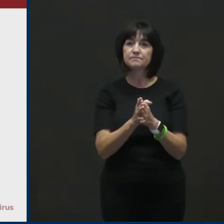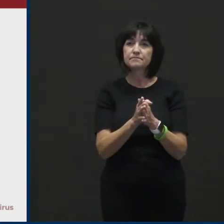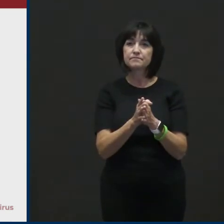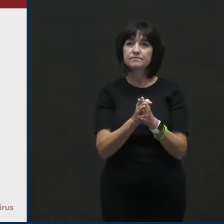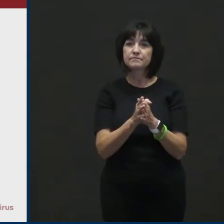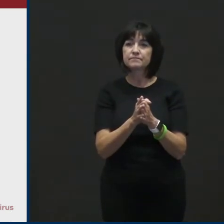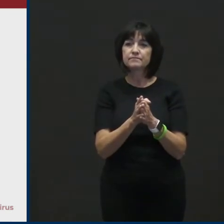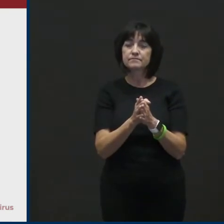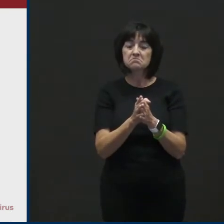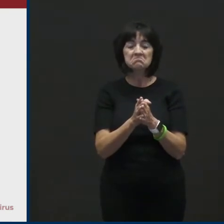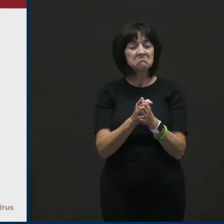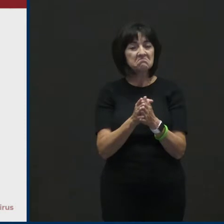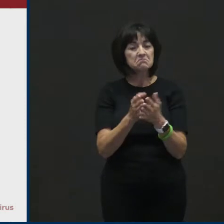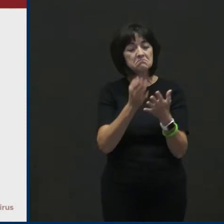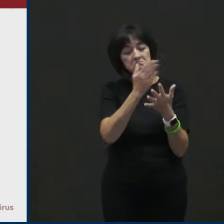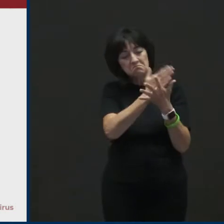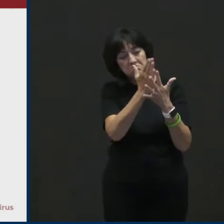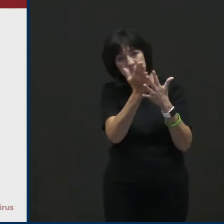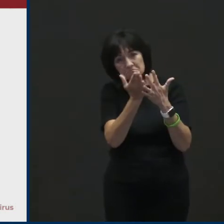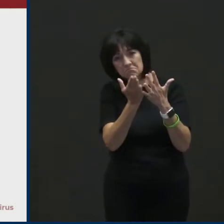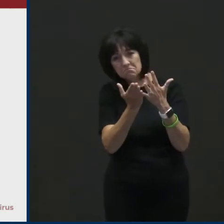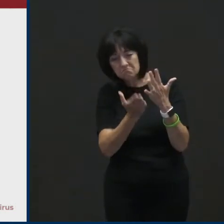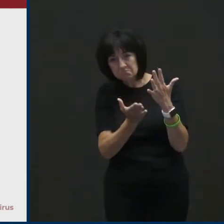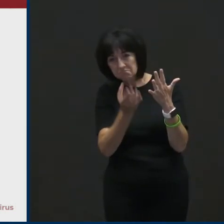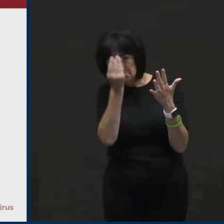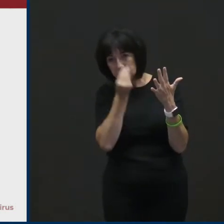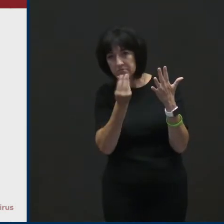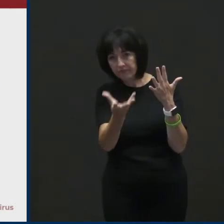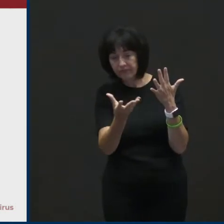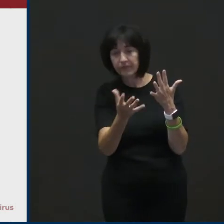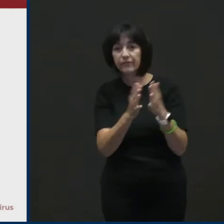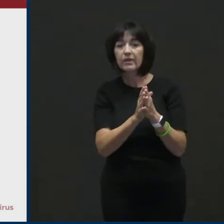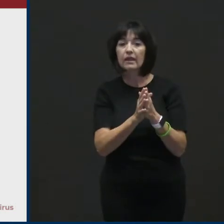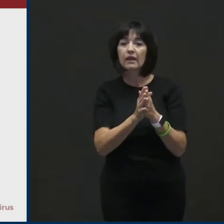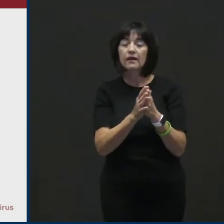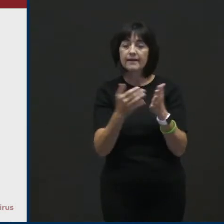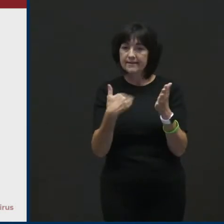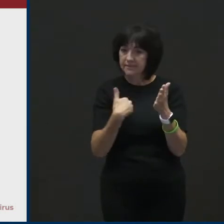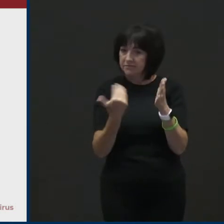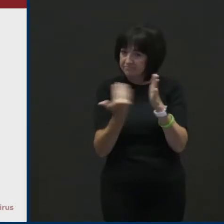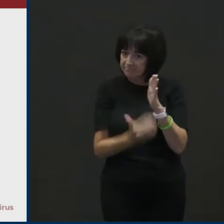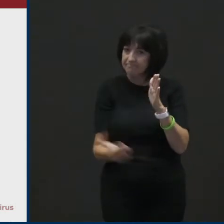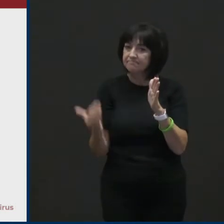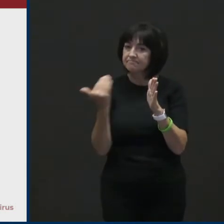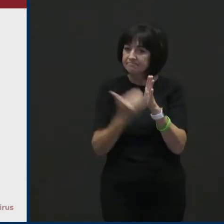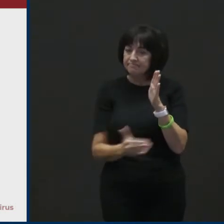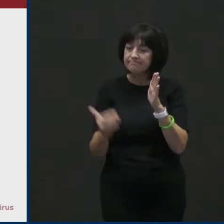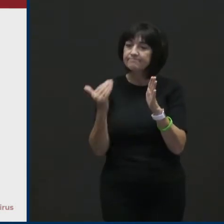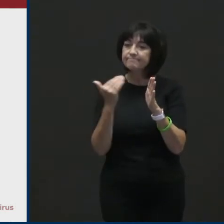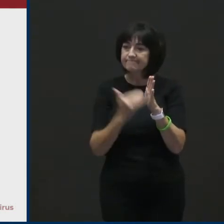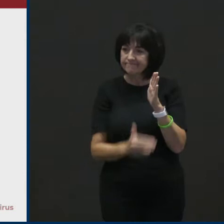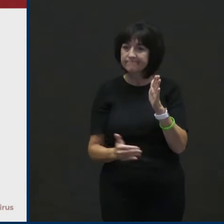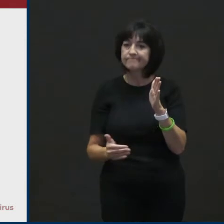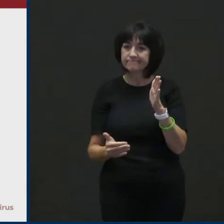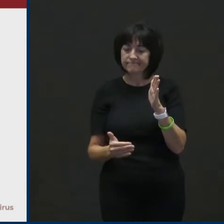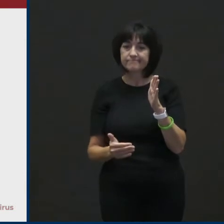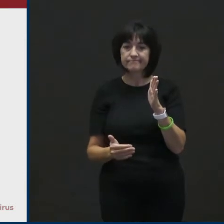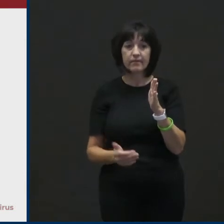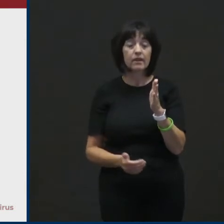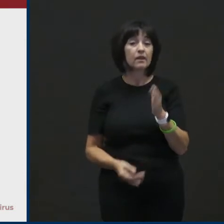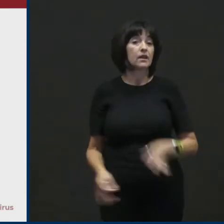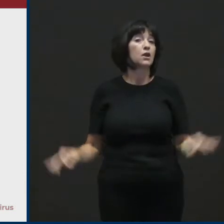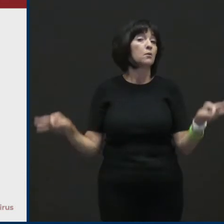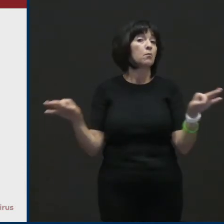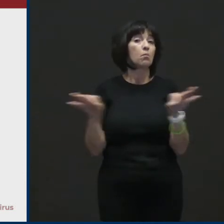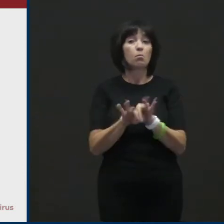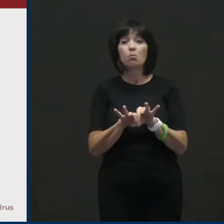really multifaceted. As we have said many times, one of the, if not the most important way